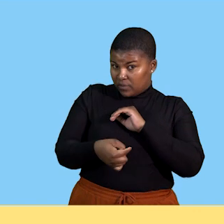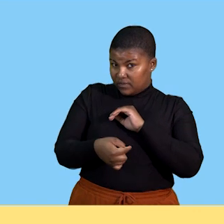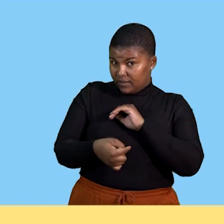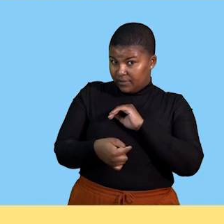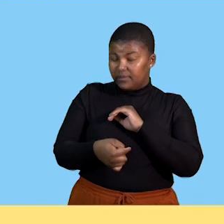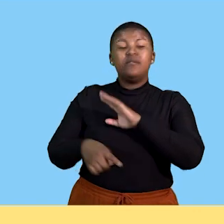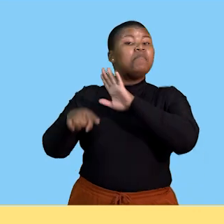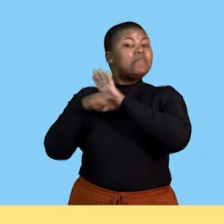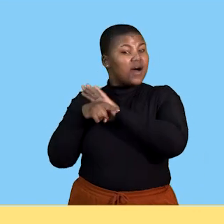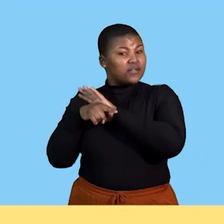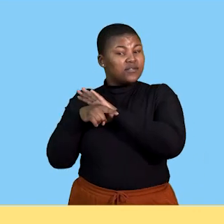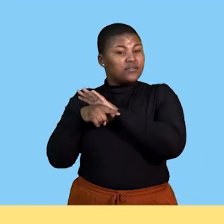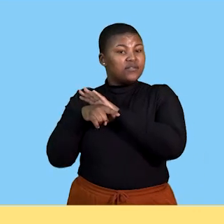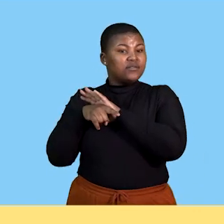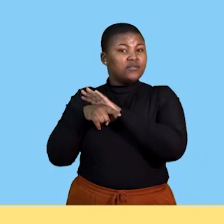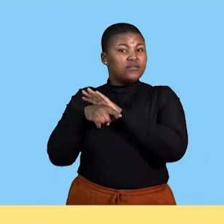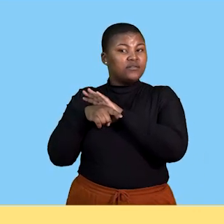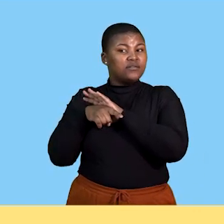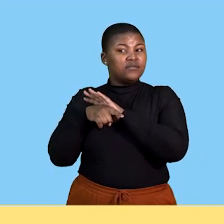1,000 minus